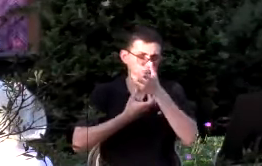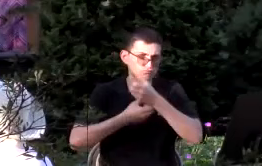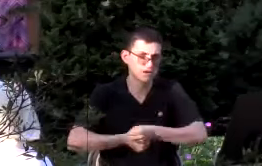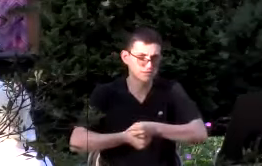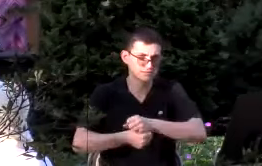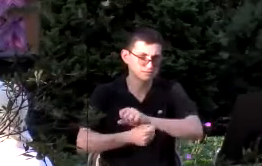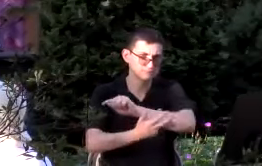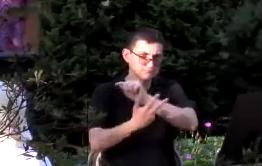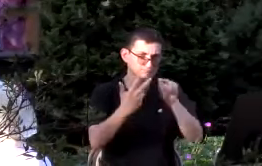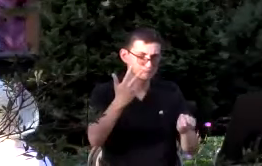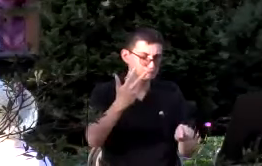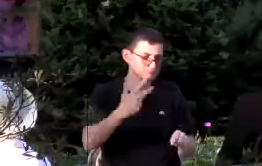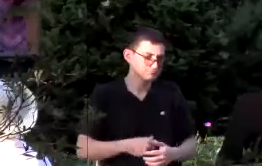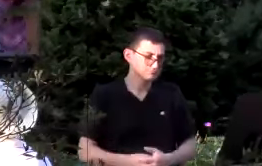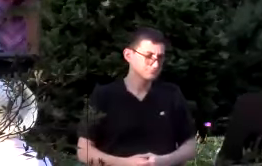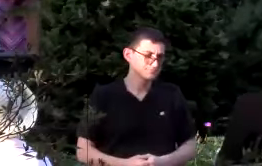Hashkiveinu